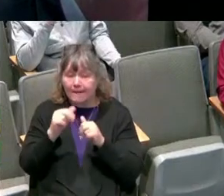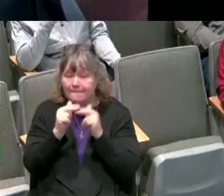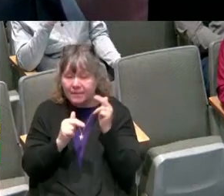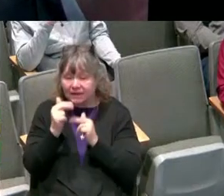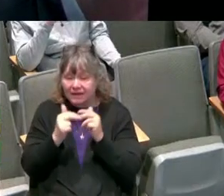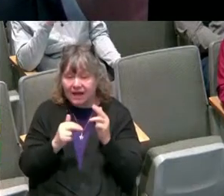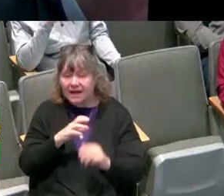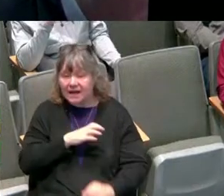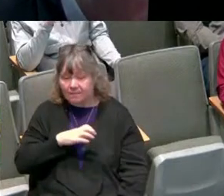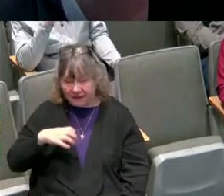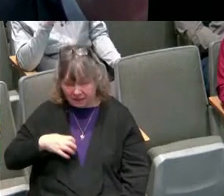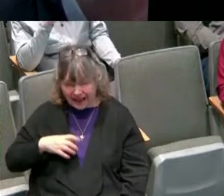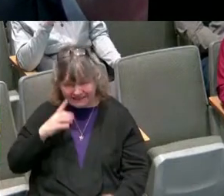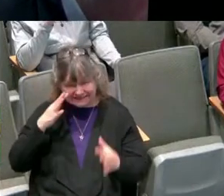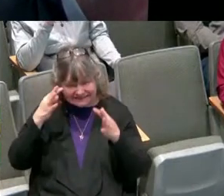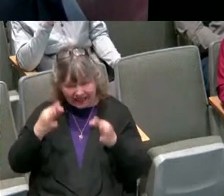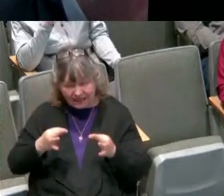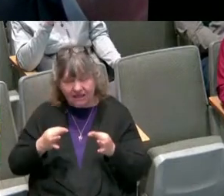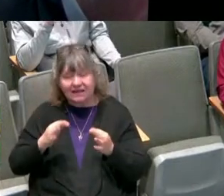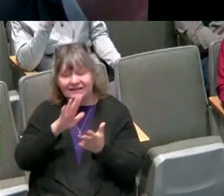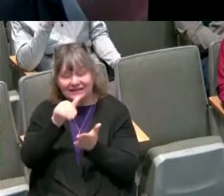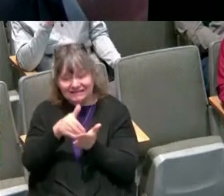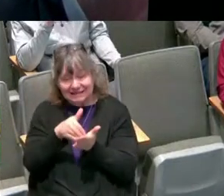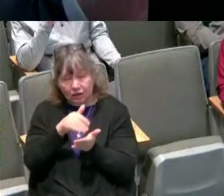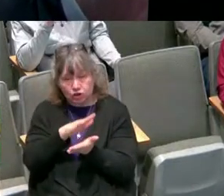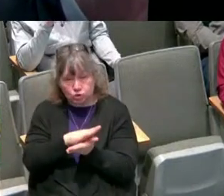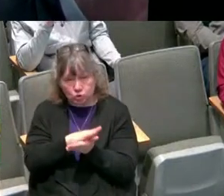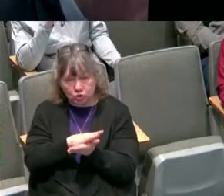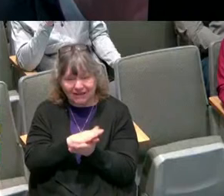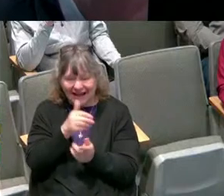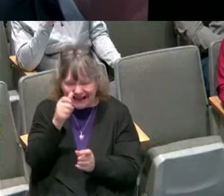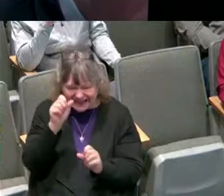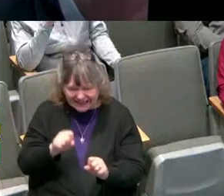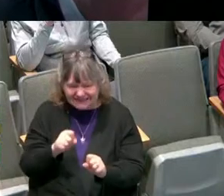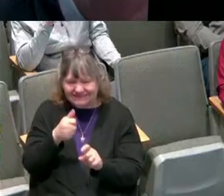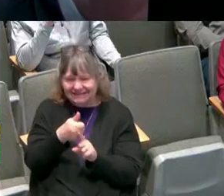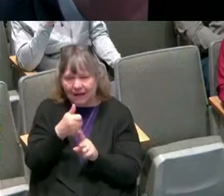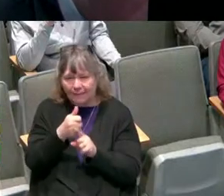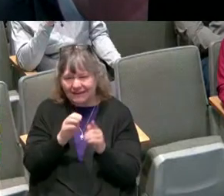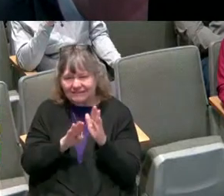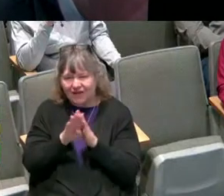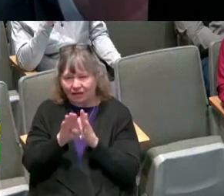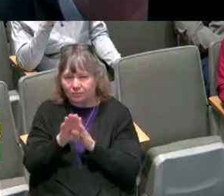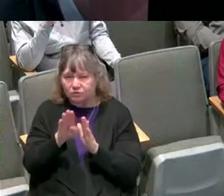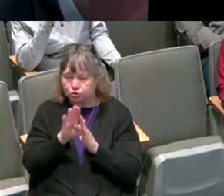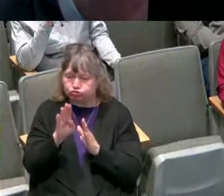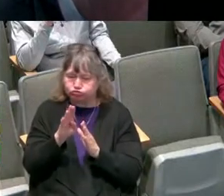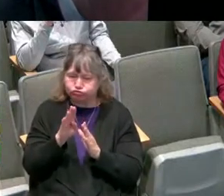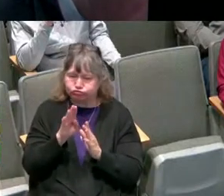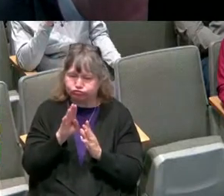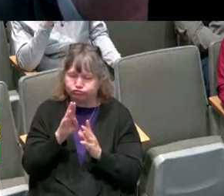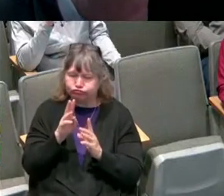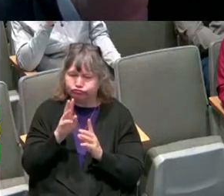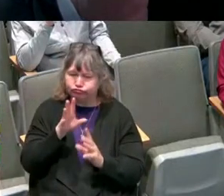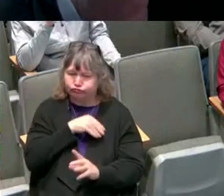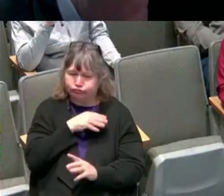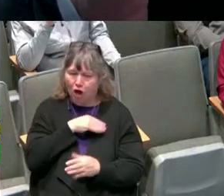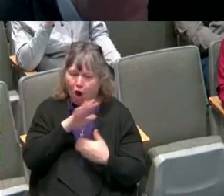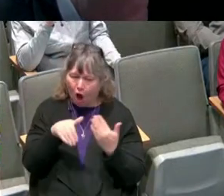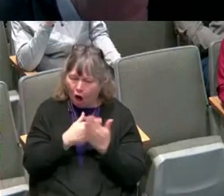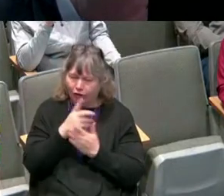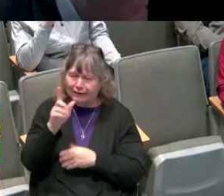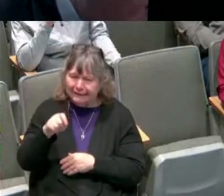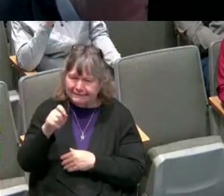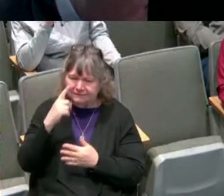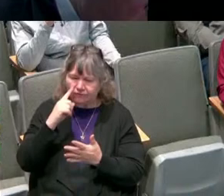has determined that the Center School site can be developed to meet all the needs identified by the Center School